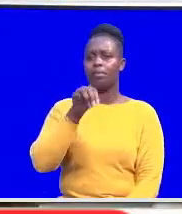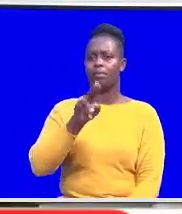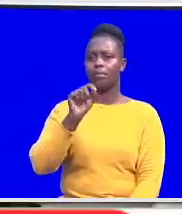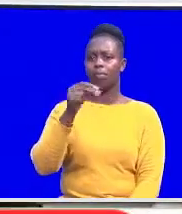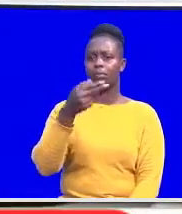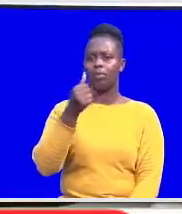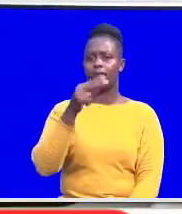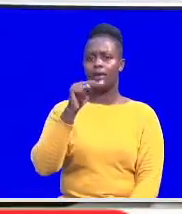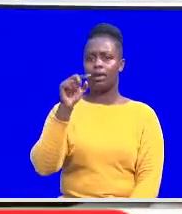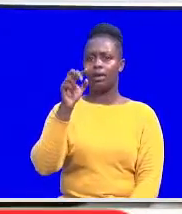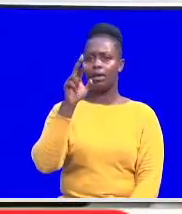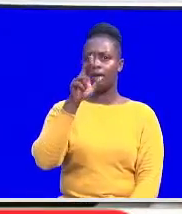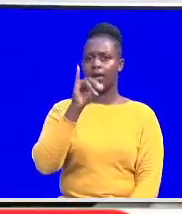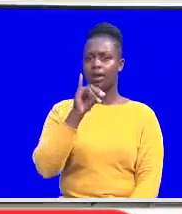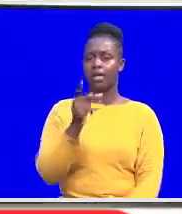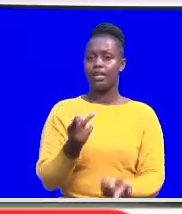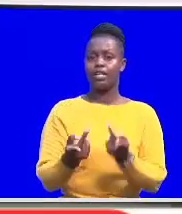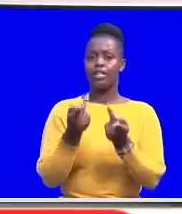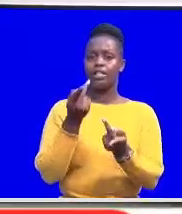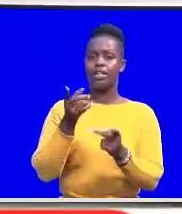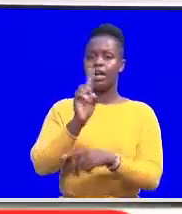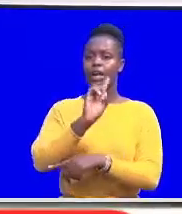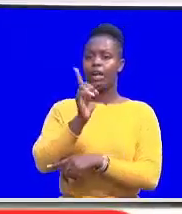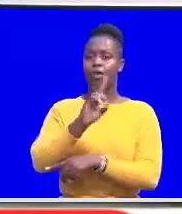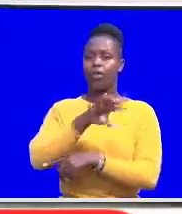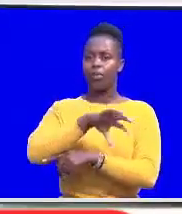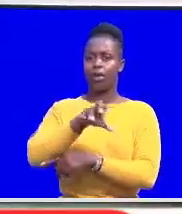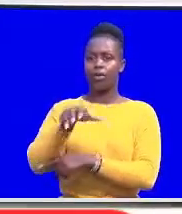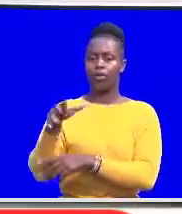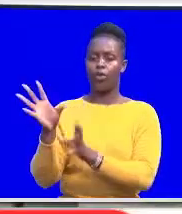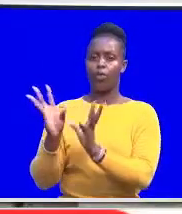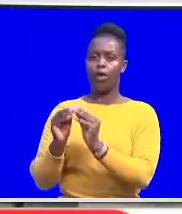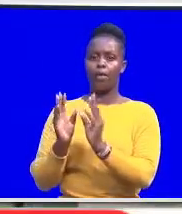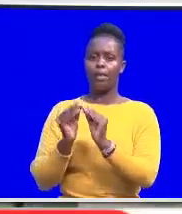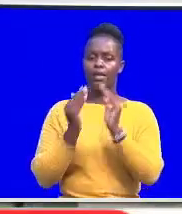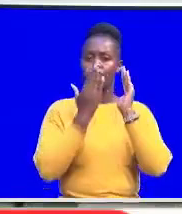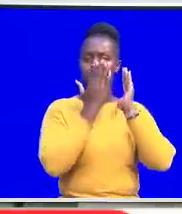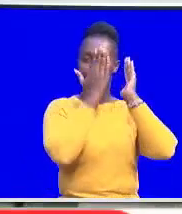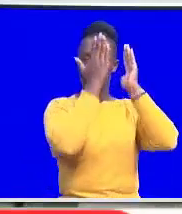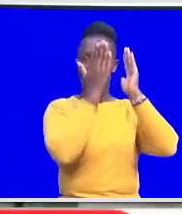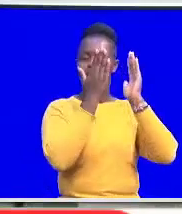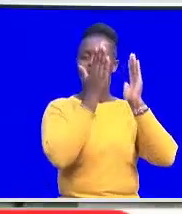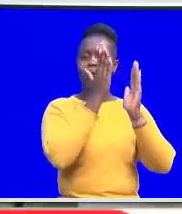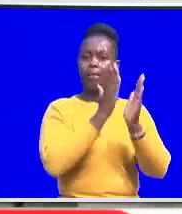County. Here, we meet a group of chefs preparing a meal.